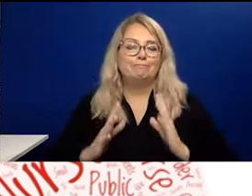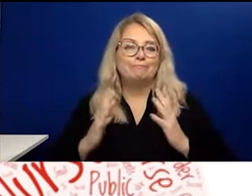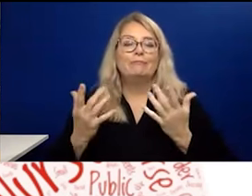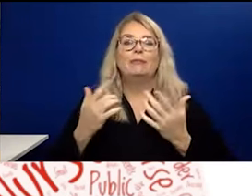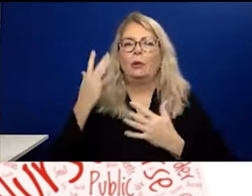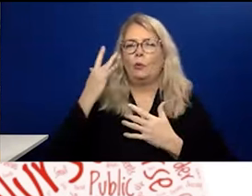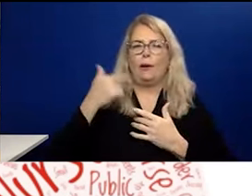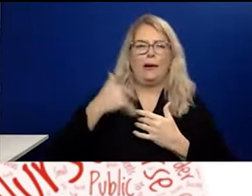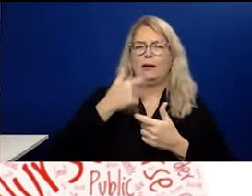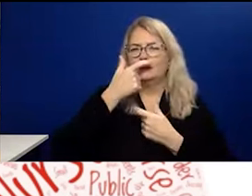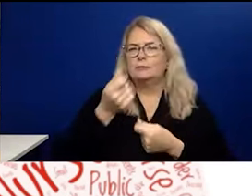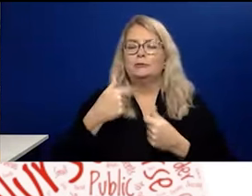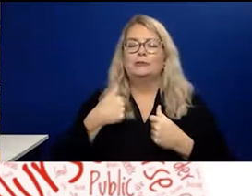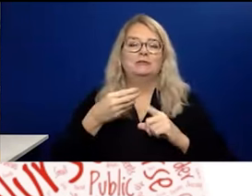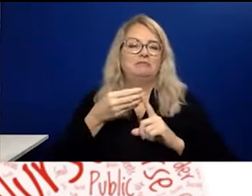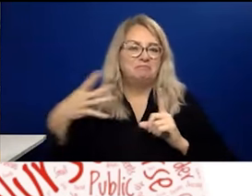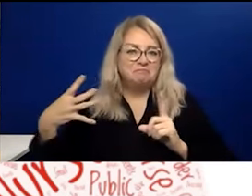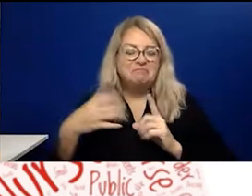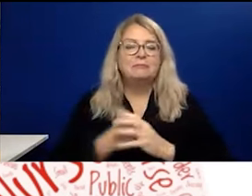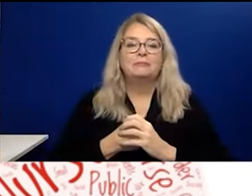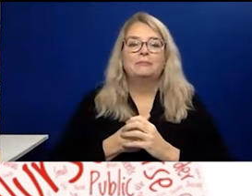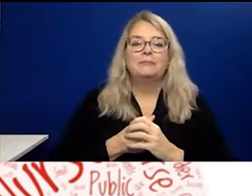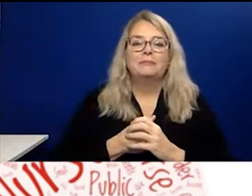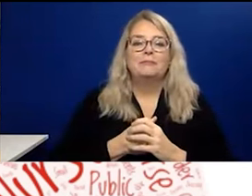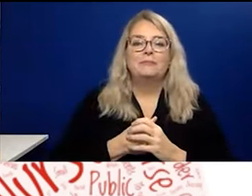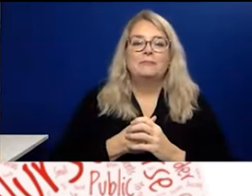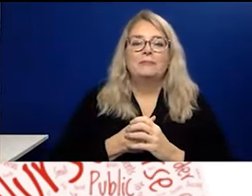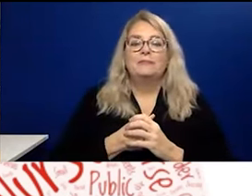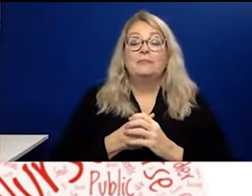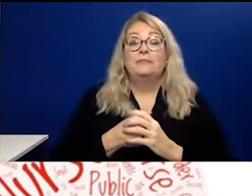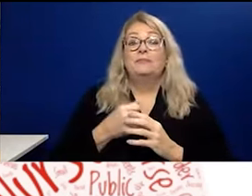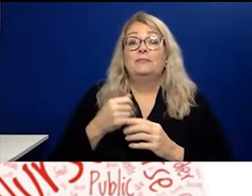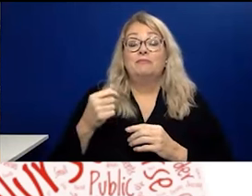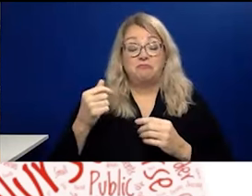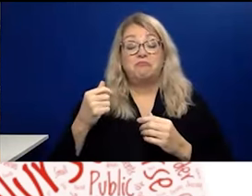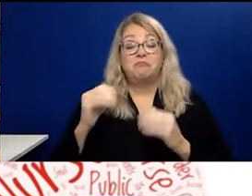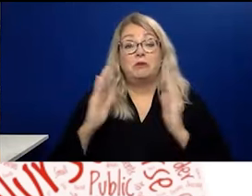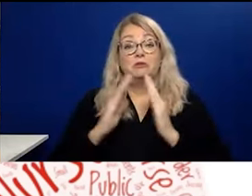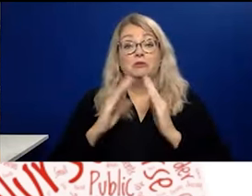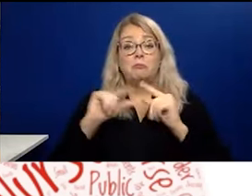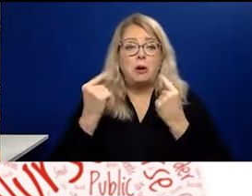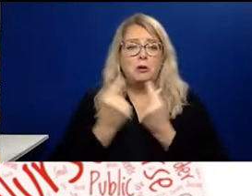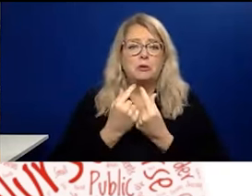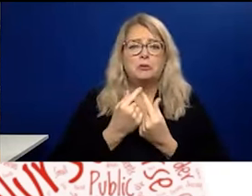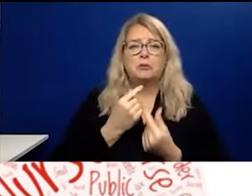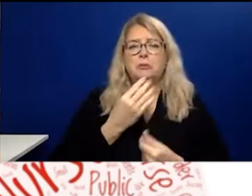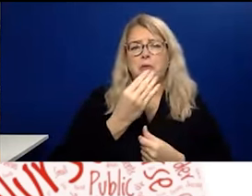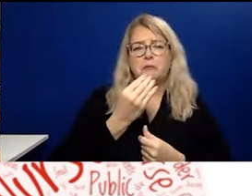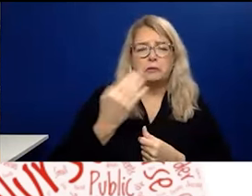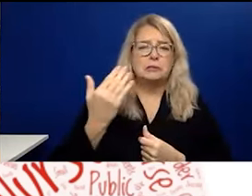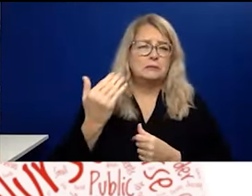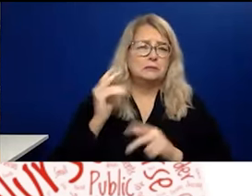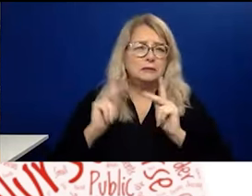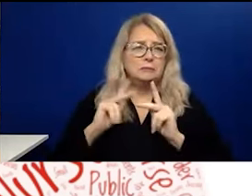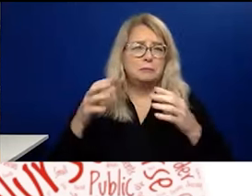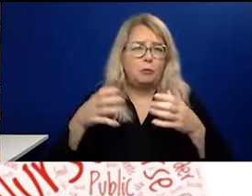help make it relevant for you. Since we have a small group, I think we have about 14 or 15 total, and